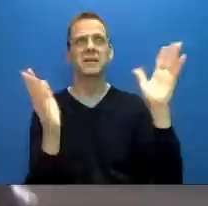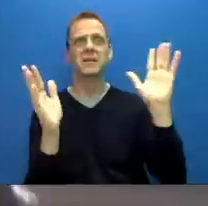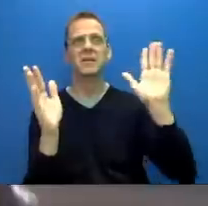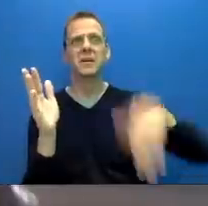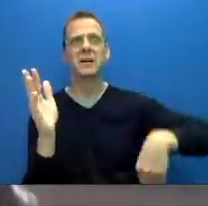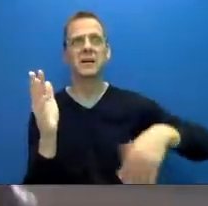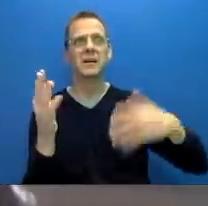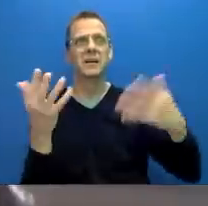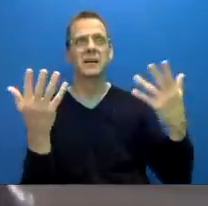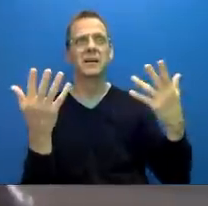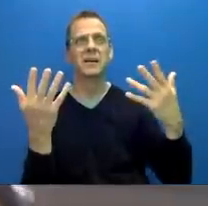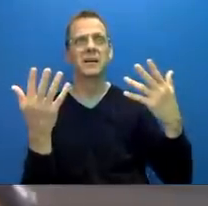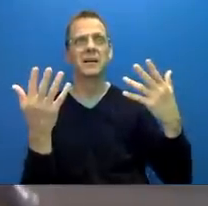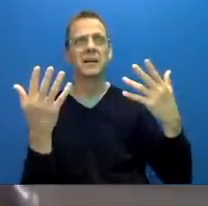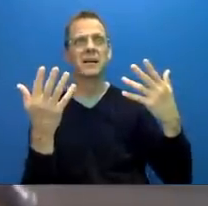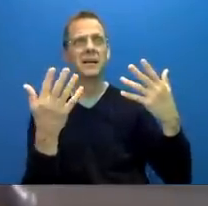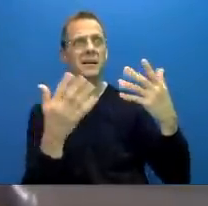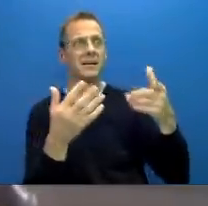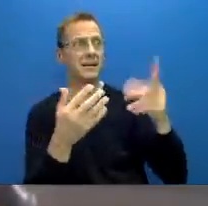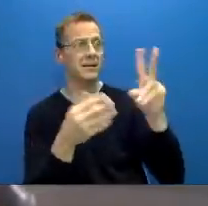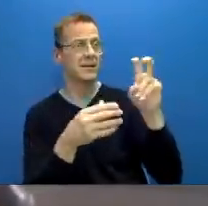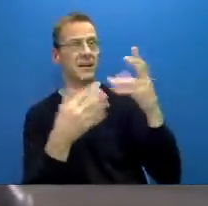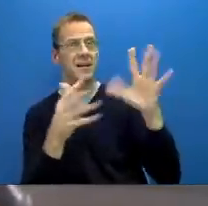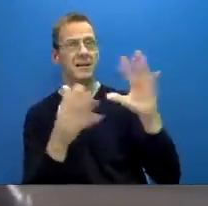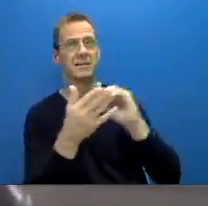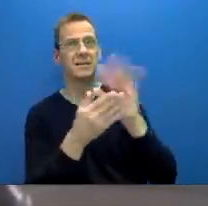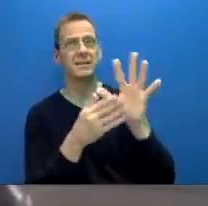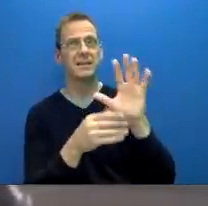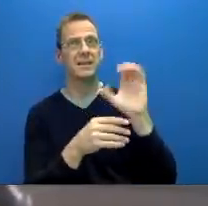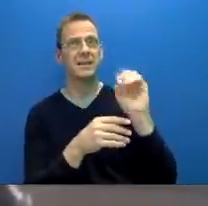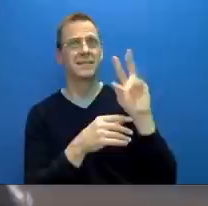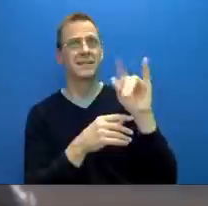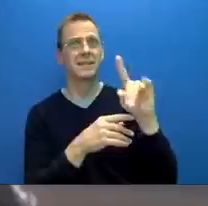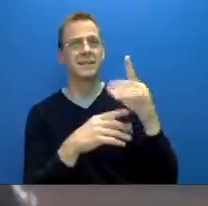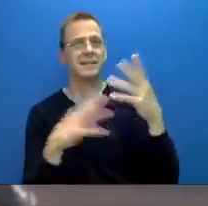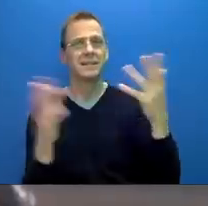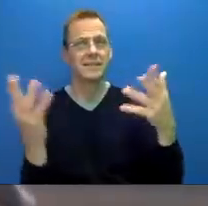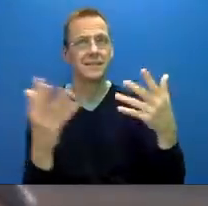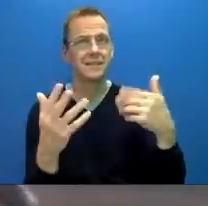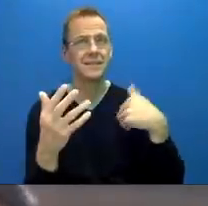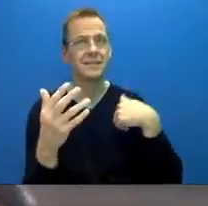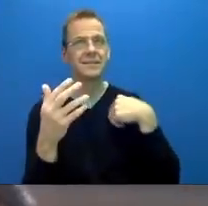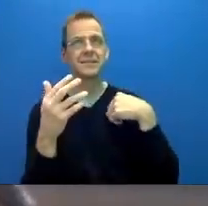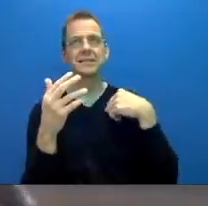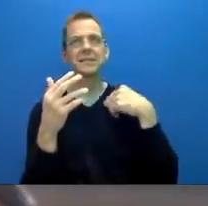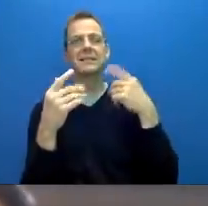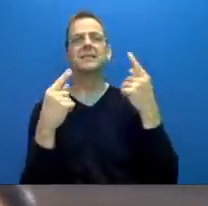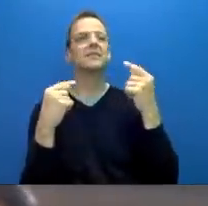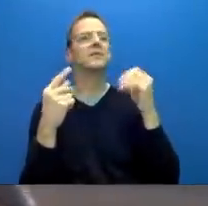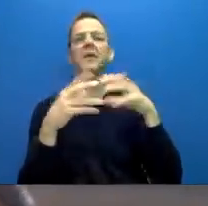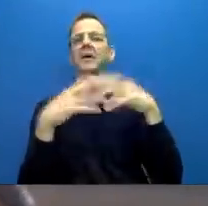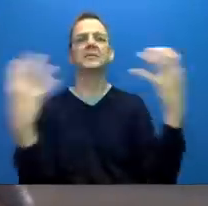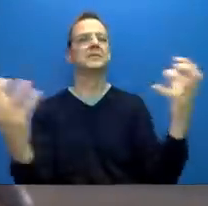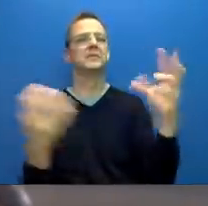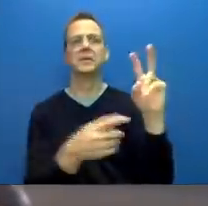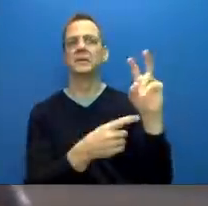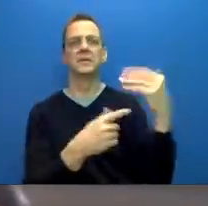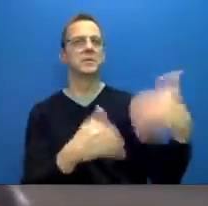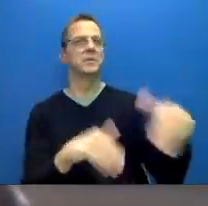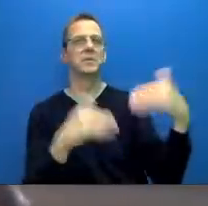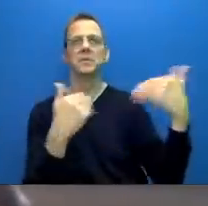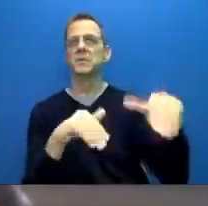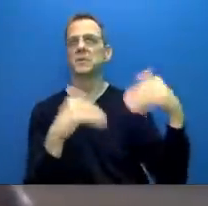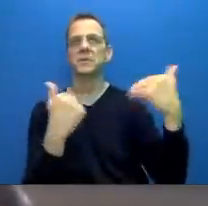Hardcastle. It's a big one, but it was heavily liked, I guess, voted up throughout our viewers at